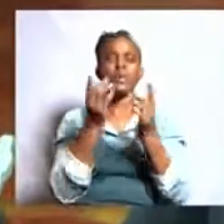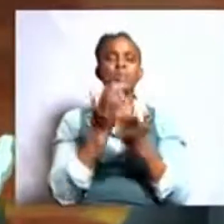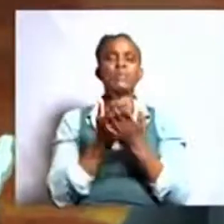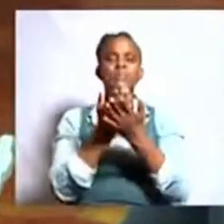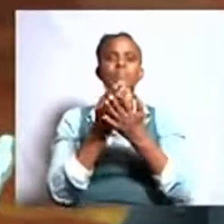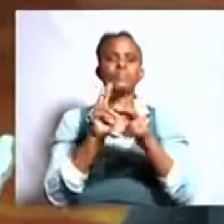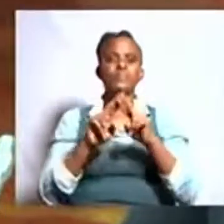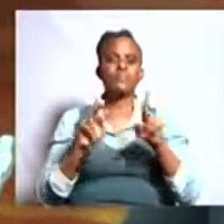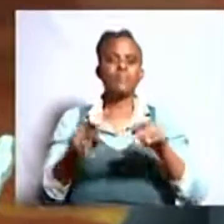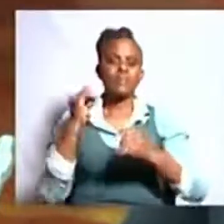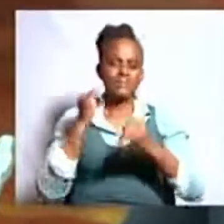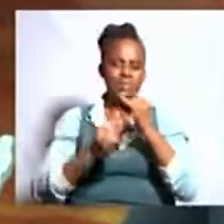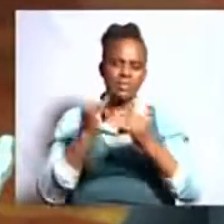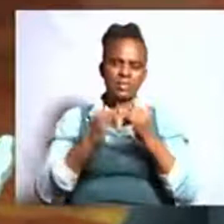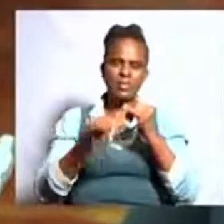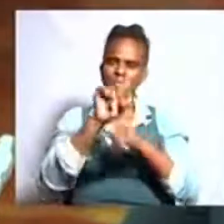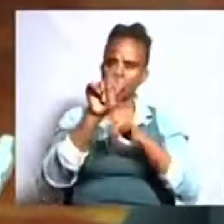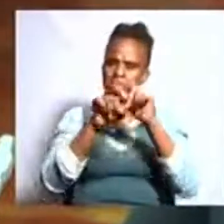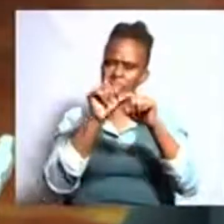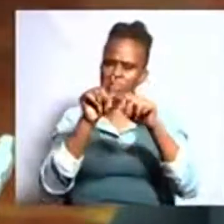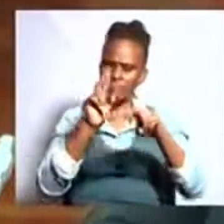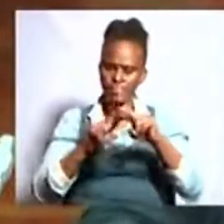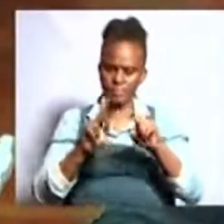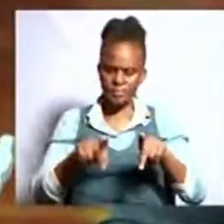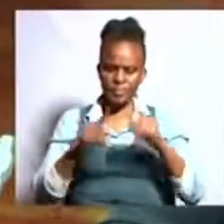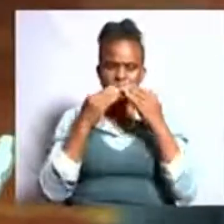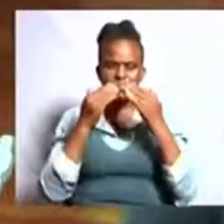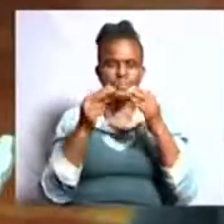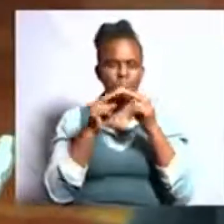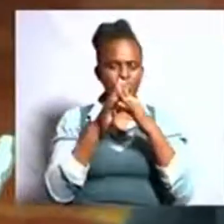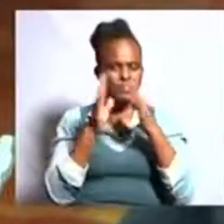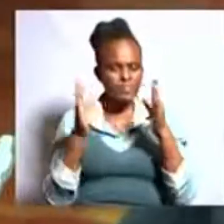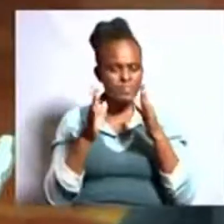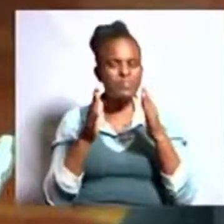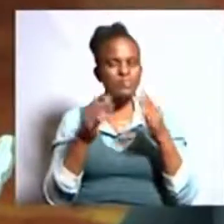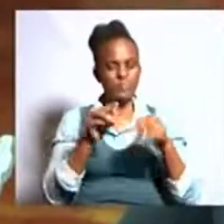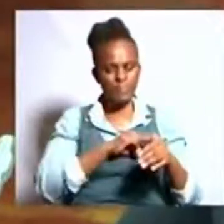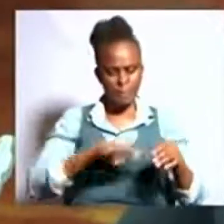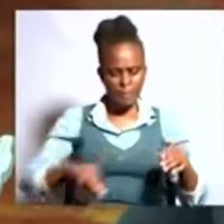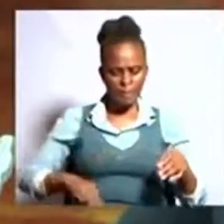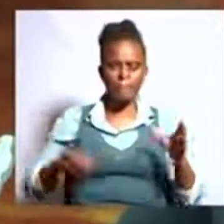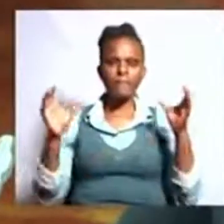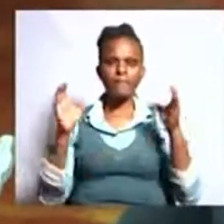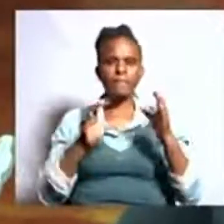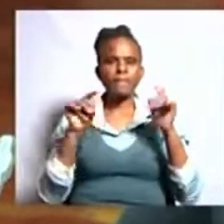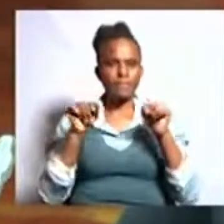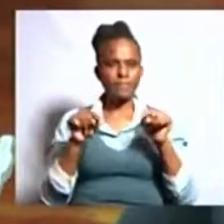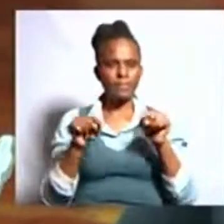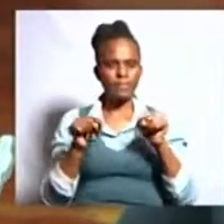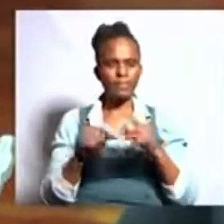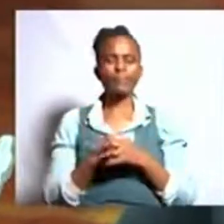you start with the last question. Thank you very much, Chair and members of the committee.